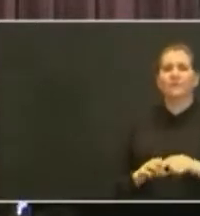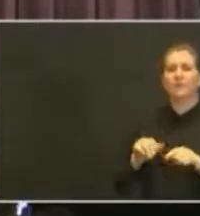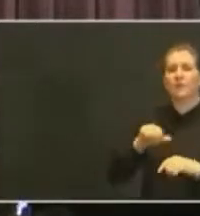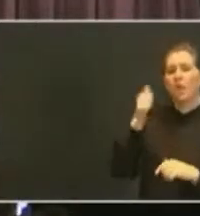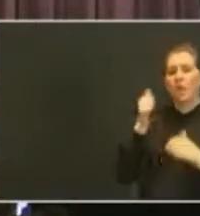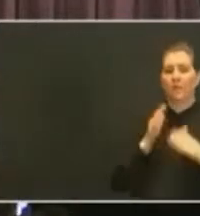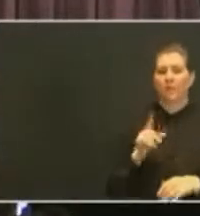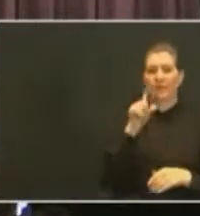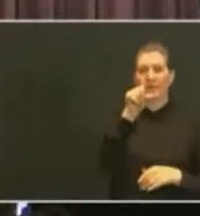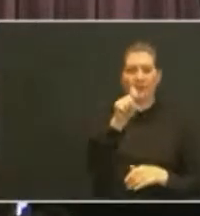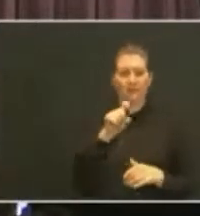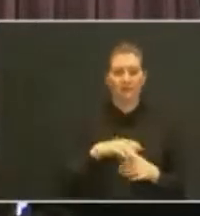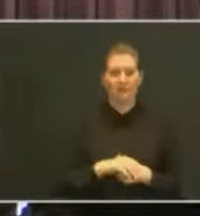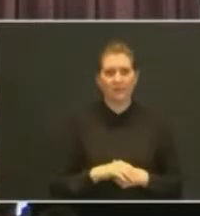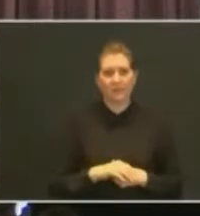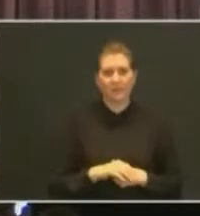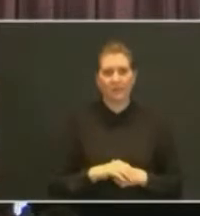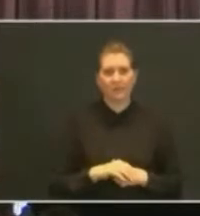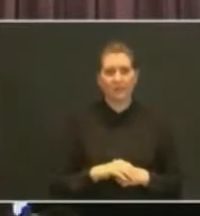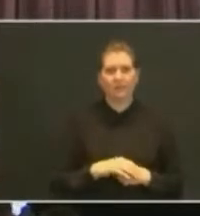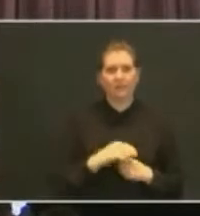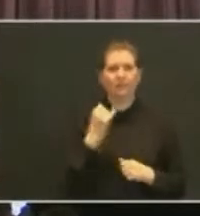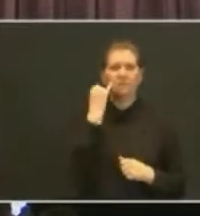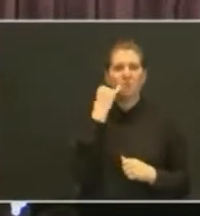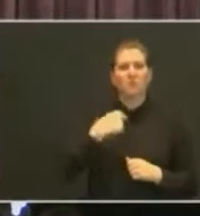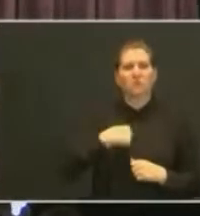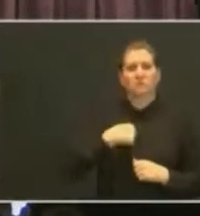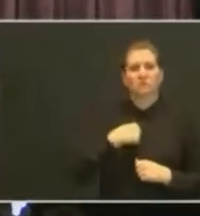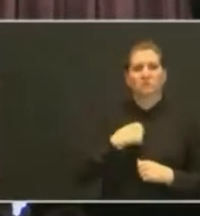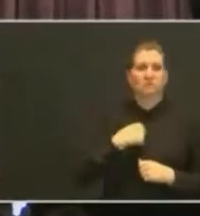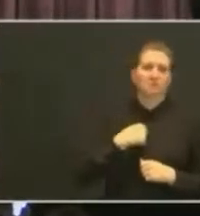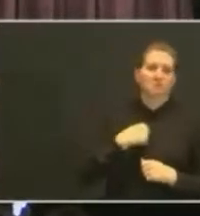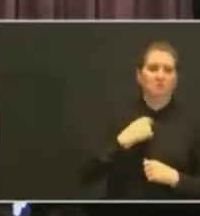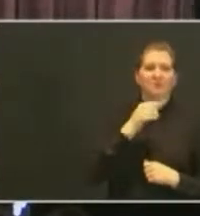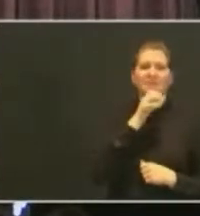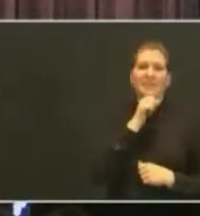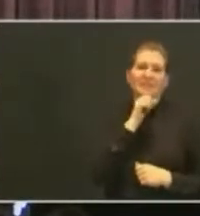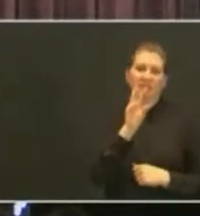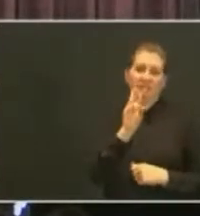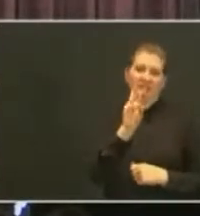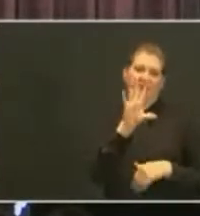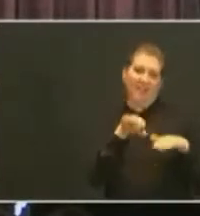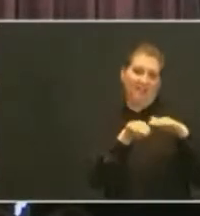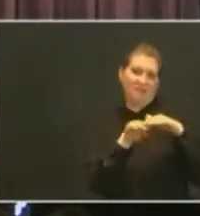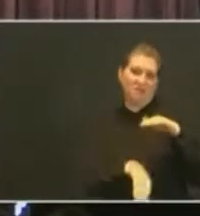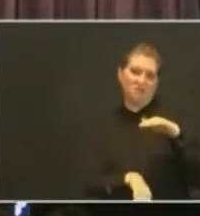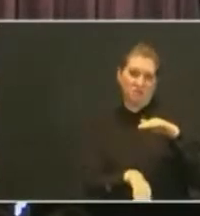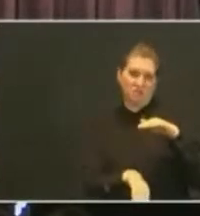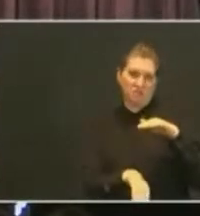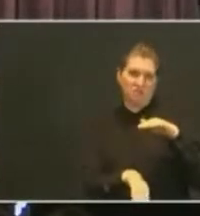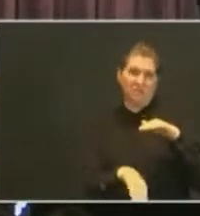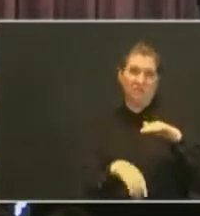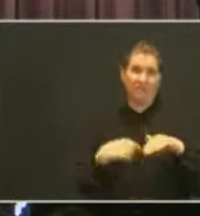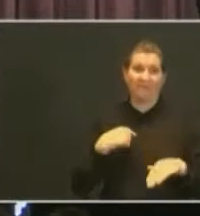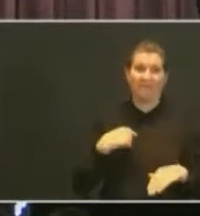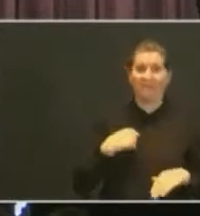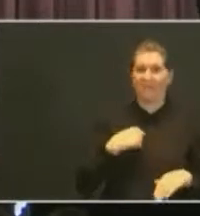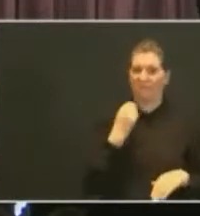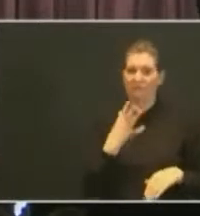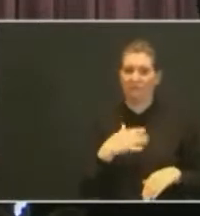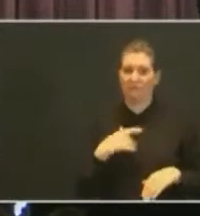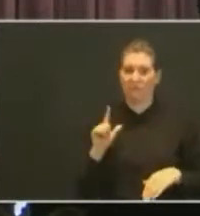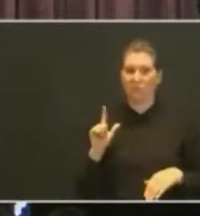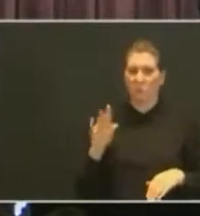if somebody under the age of 65 registers for a vaccine at one of the mass clinics. Even myself, as a 24-year-old, was able to go through the